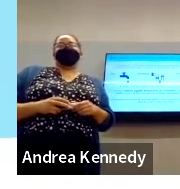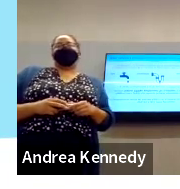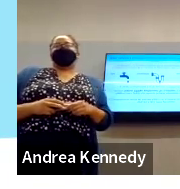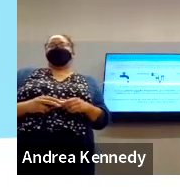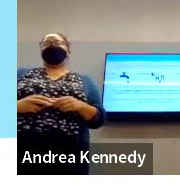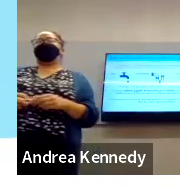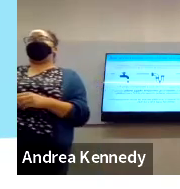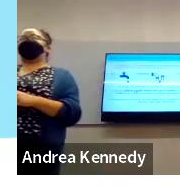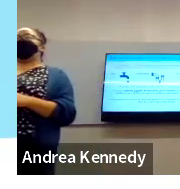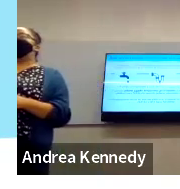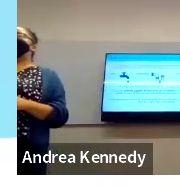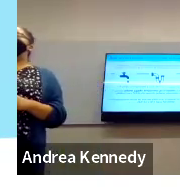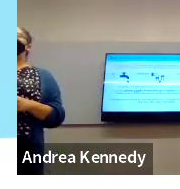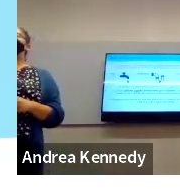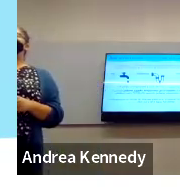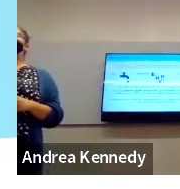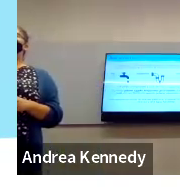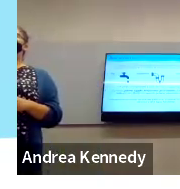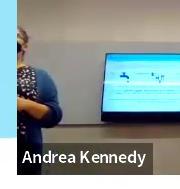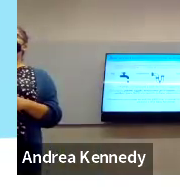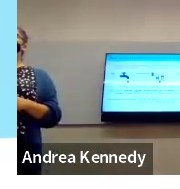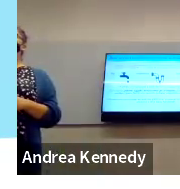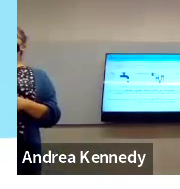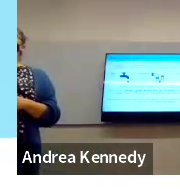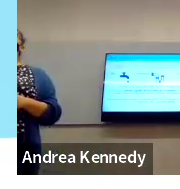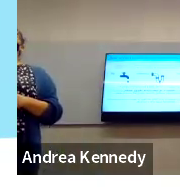now. But if that increase my